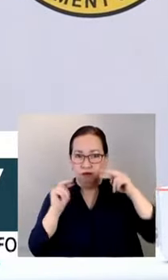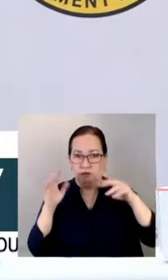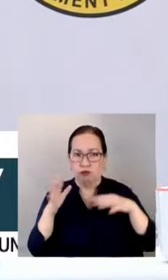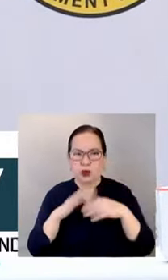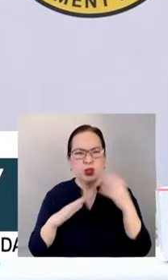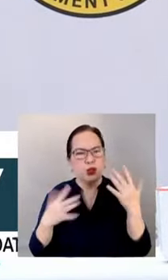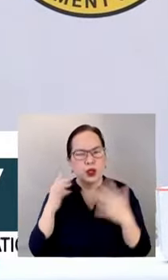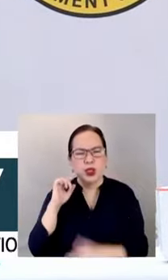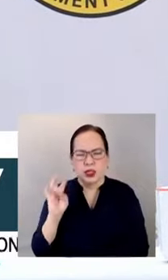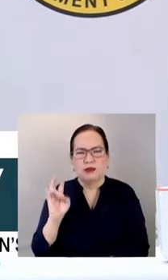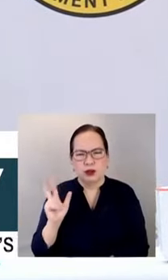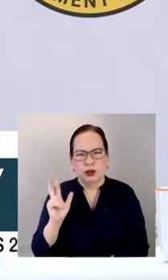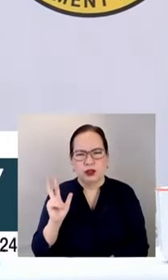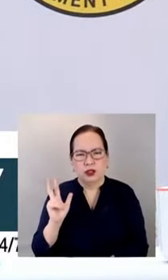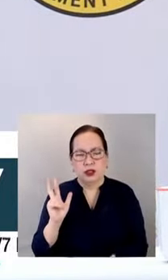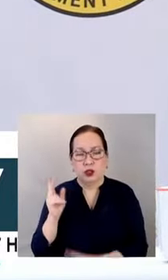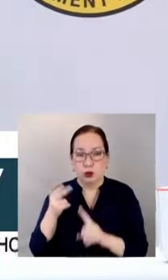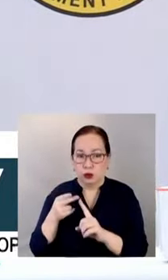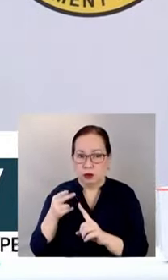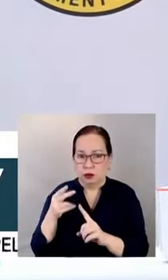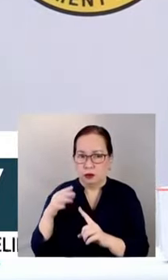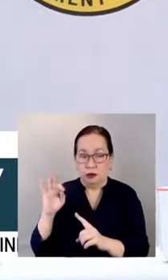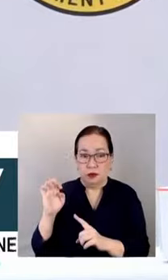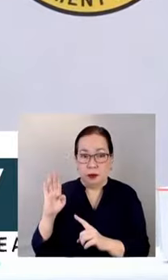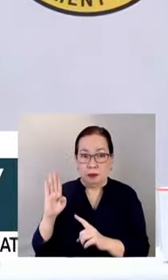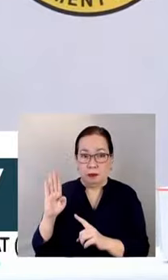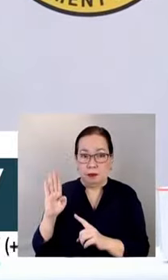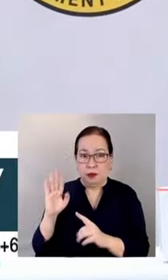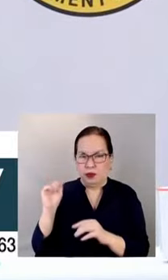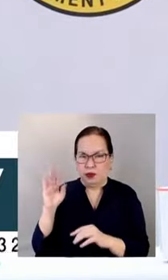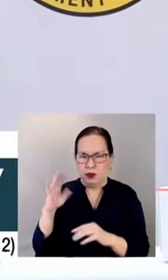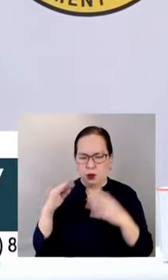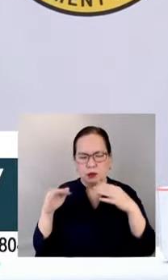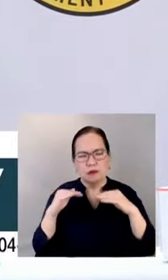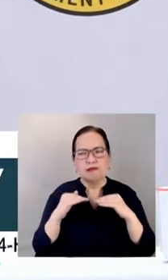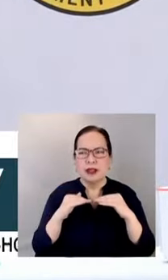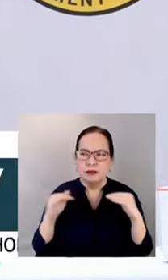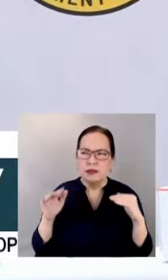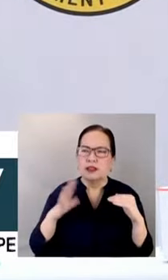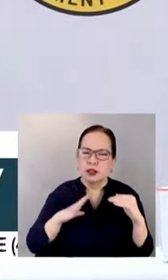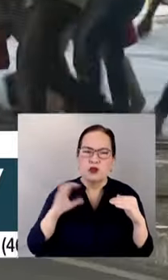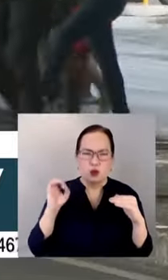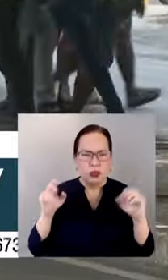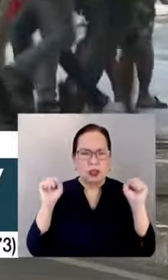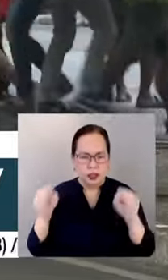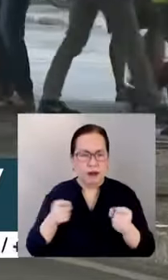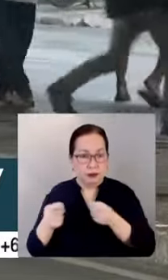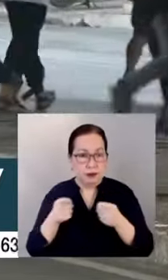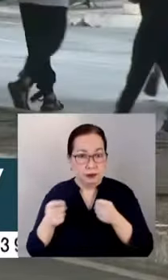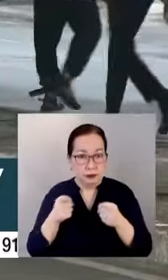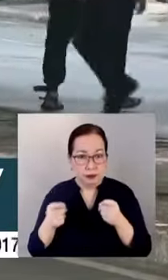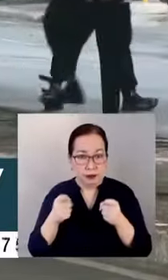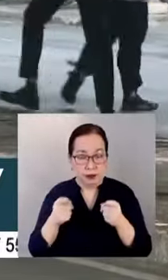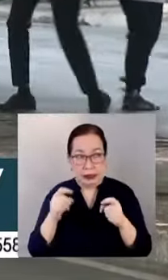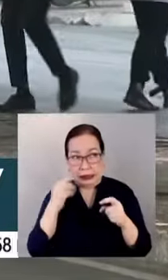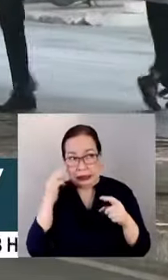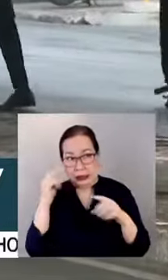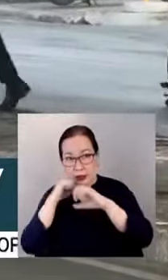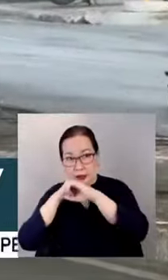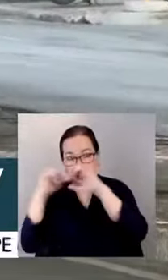by February 15. So hanggang ganung level lang ang nakikita ng projections natin ngayon. The continuously